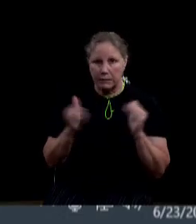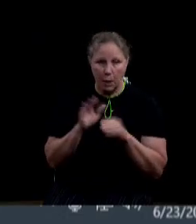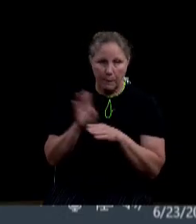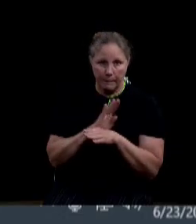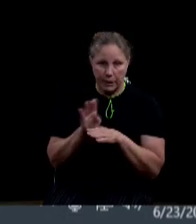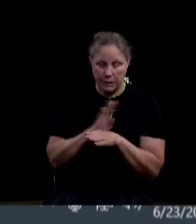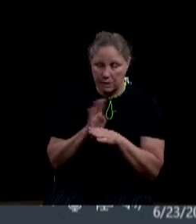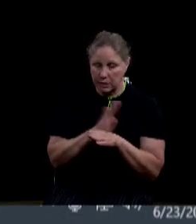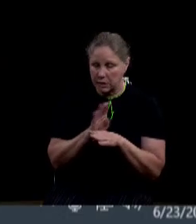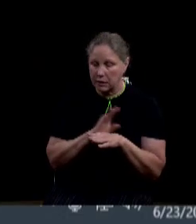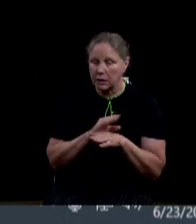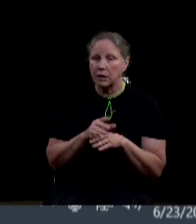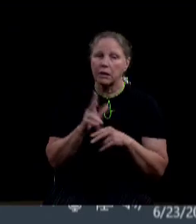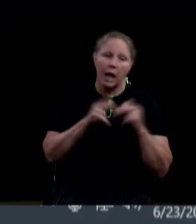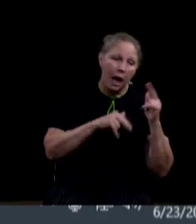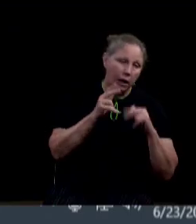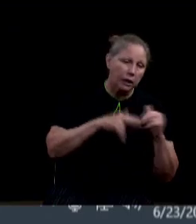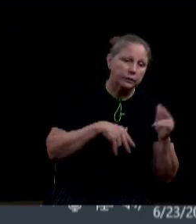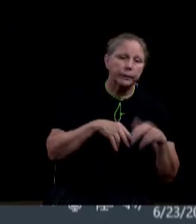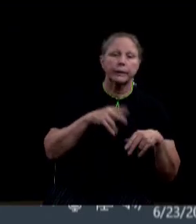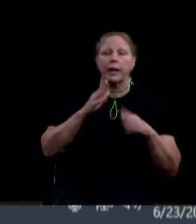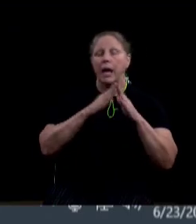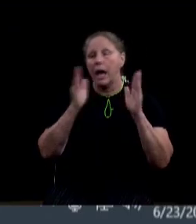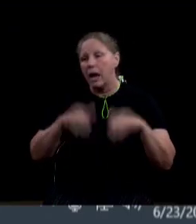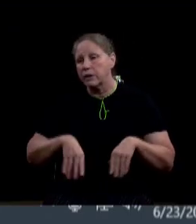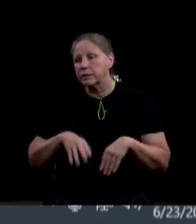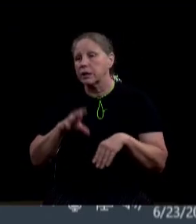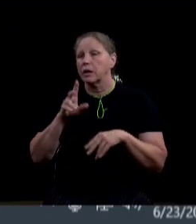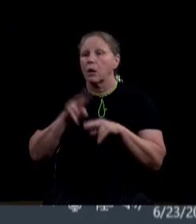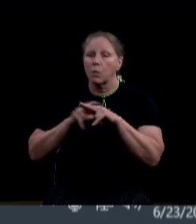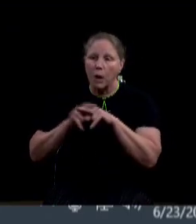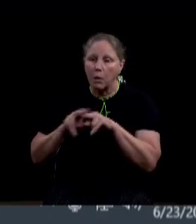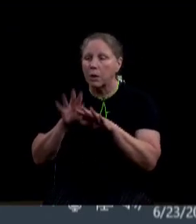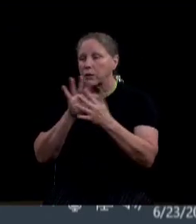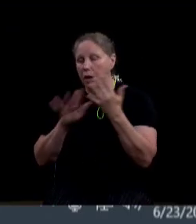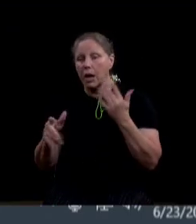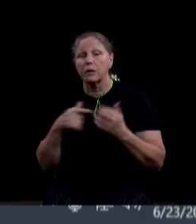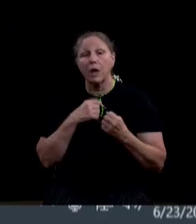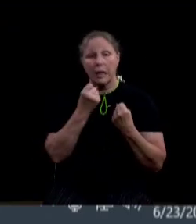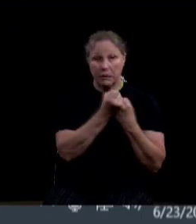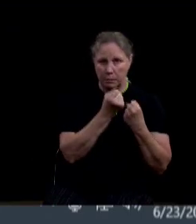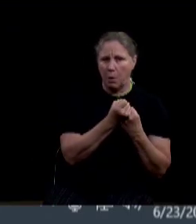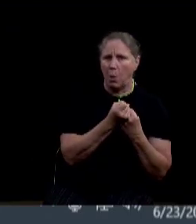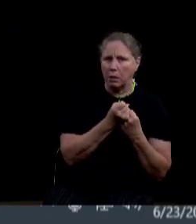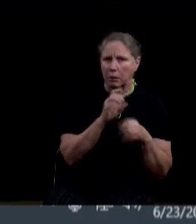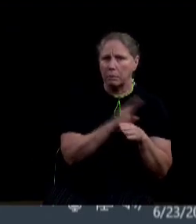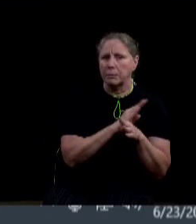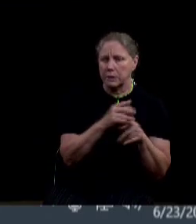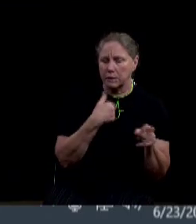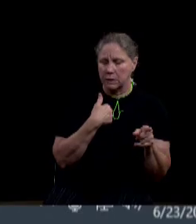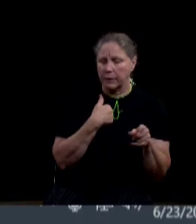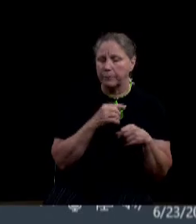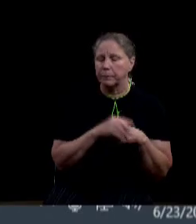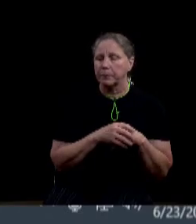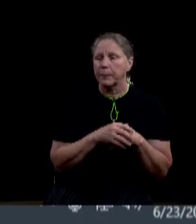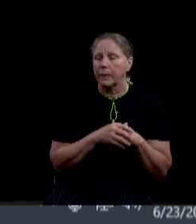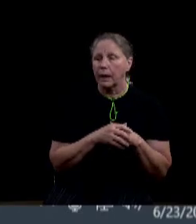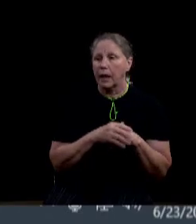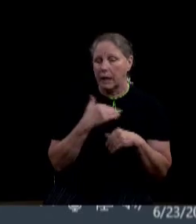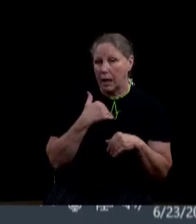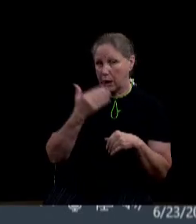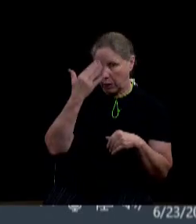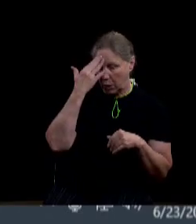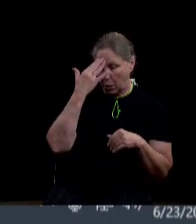over the place. So I stand with small businessmen on this deal. And I know the challenges of running a small businesses, you know,